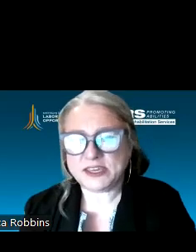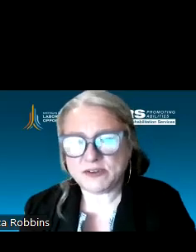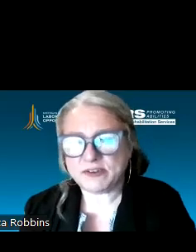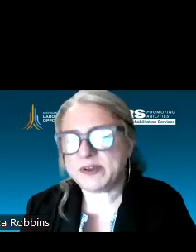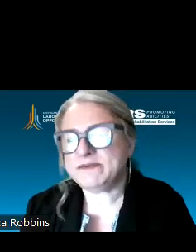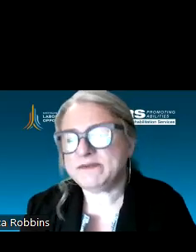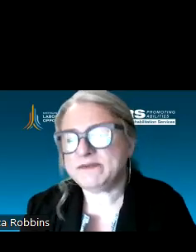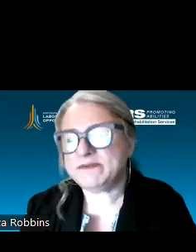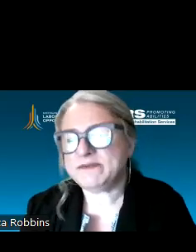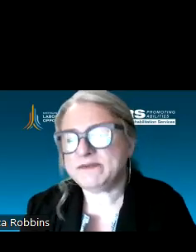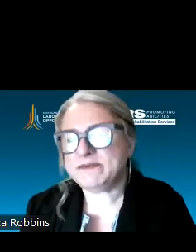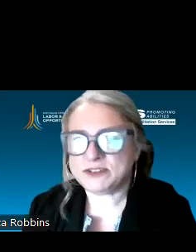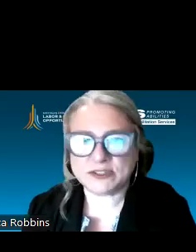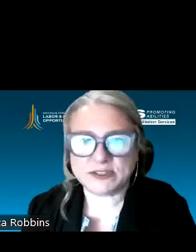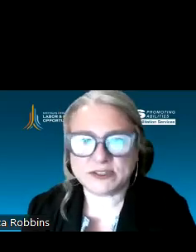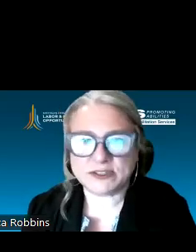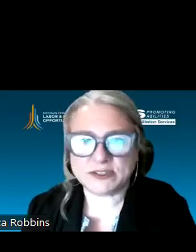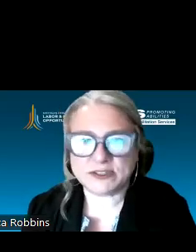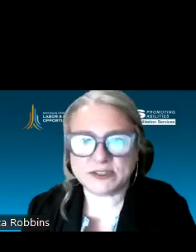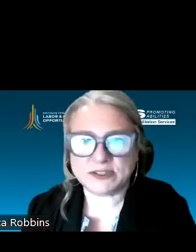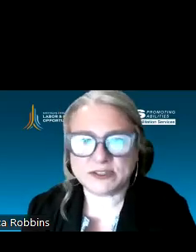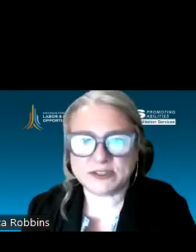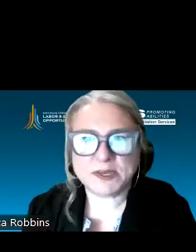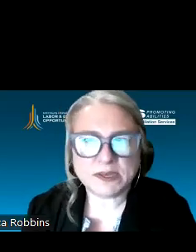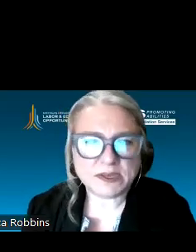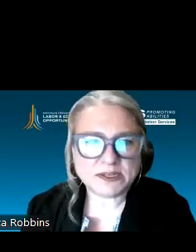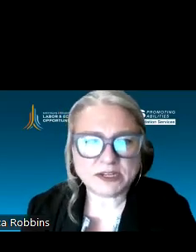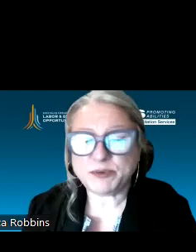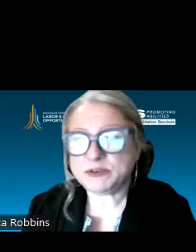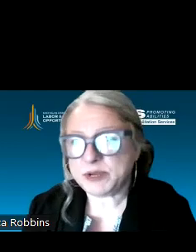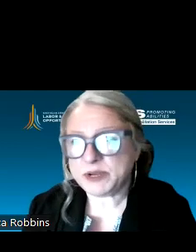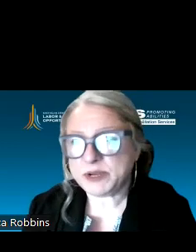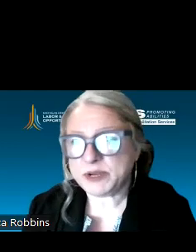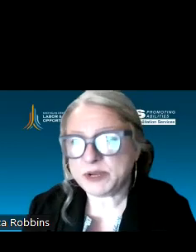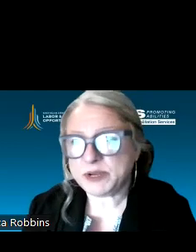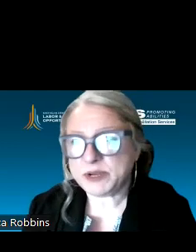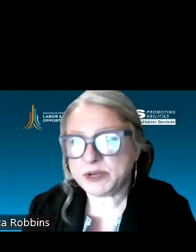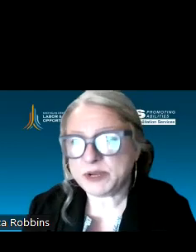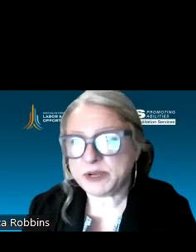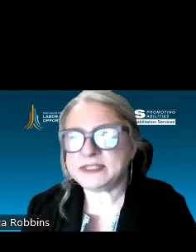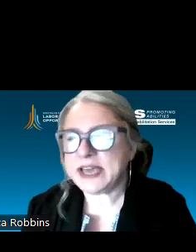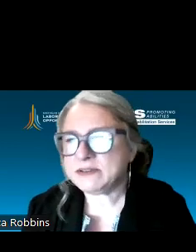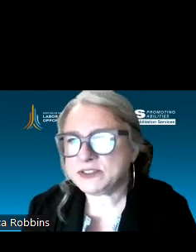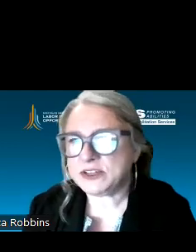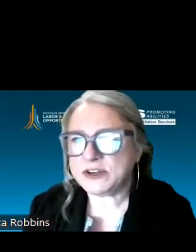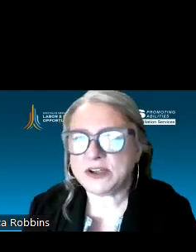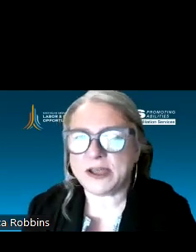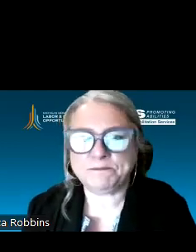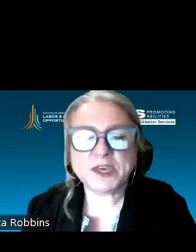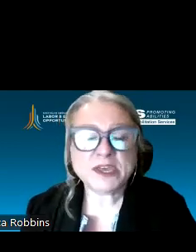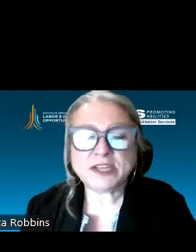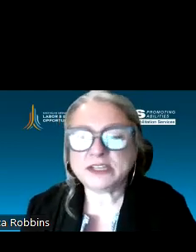And thank you everyone for hanging out to listen to Dr. Bogue's presentation. As a